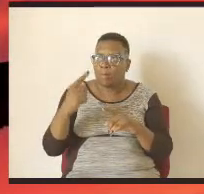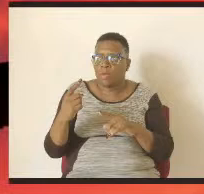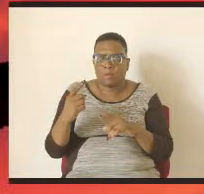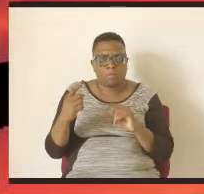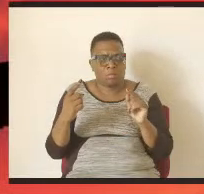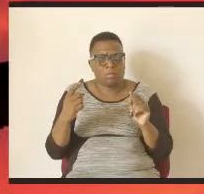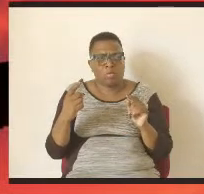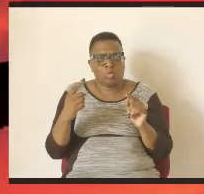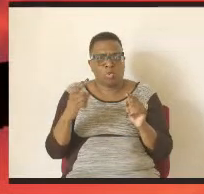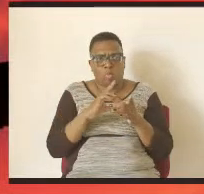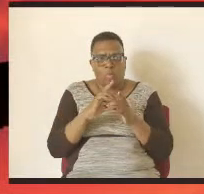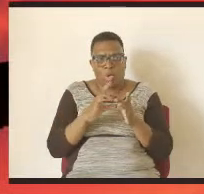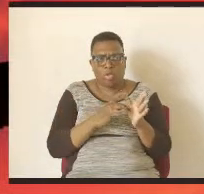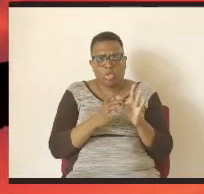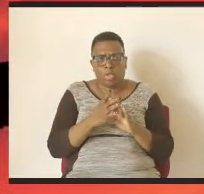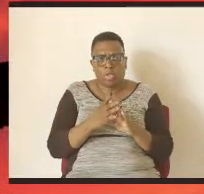him.